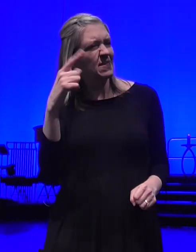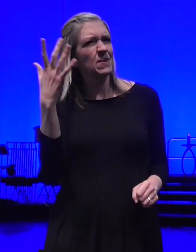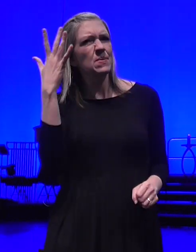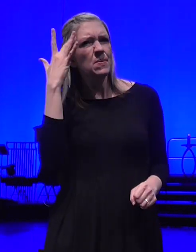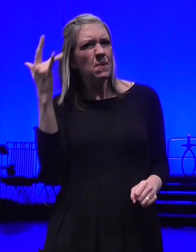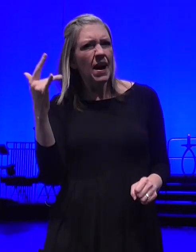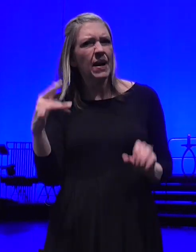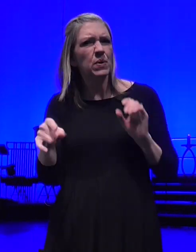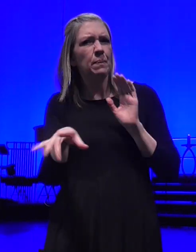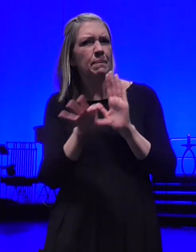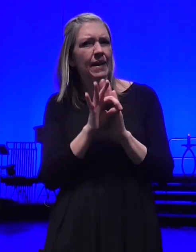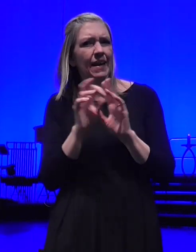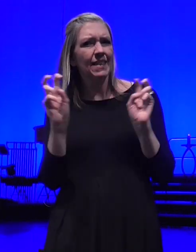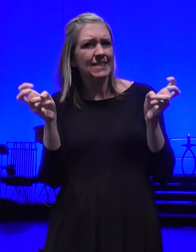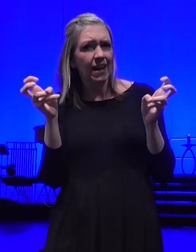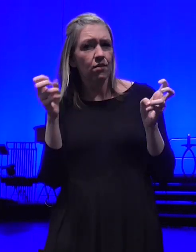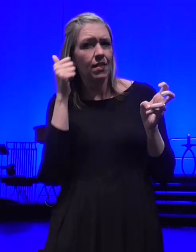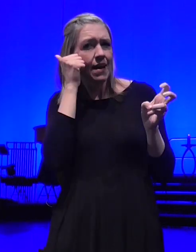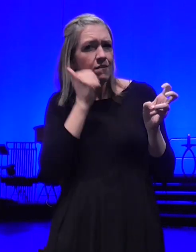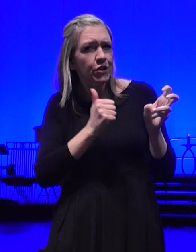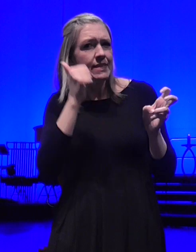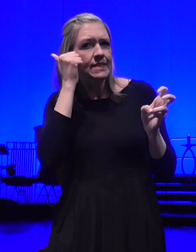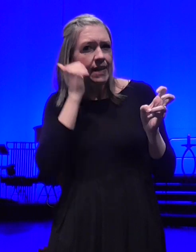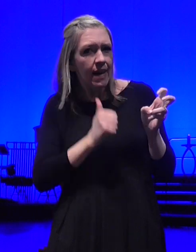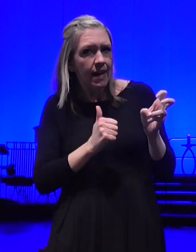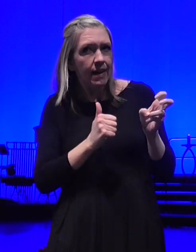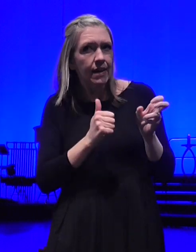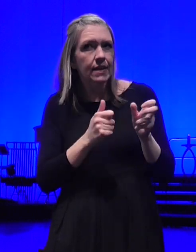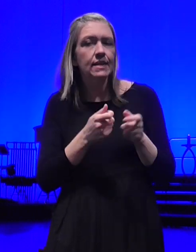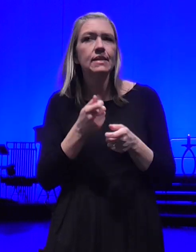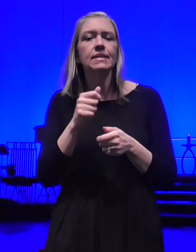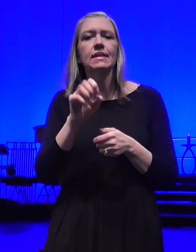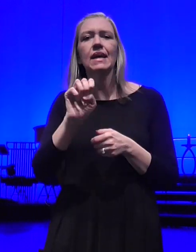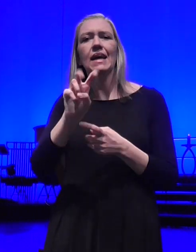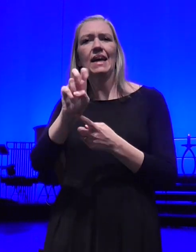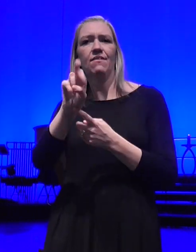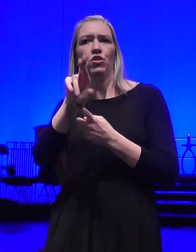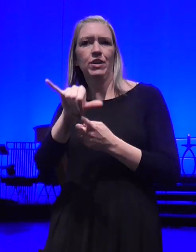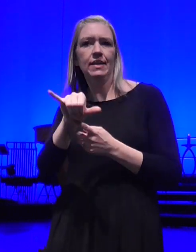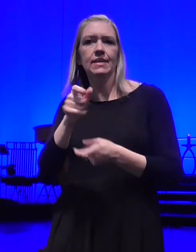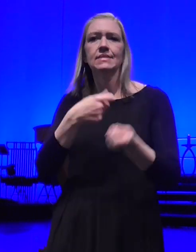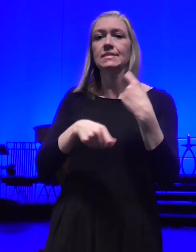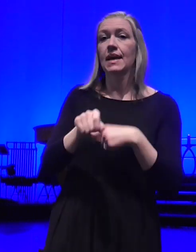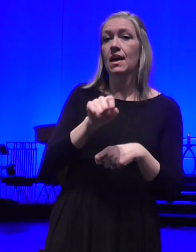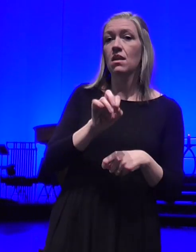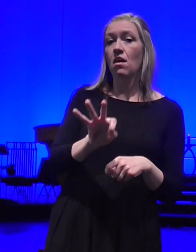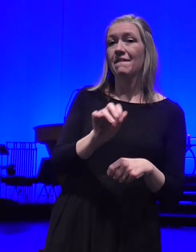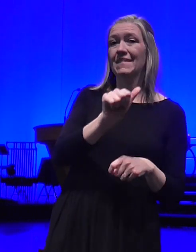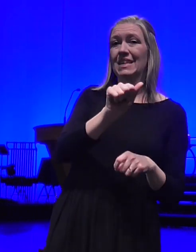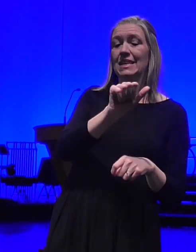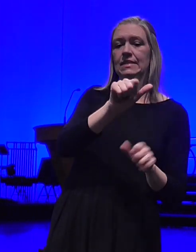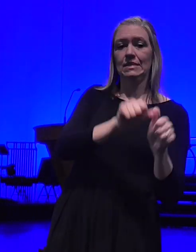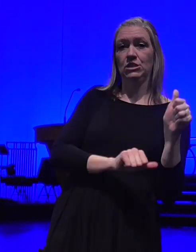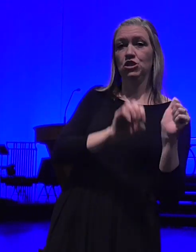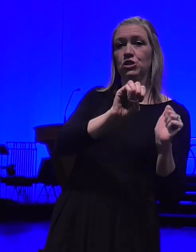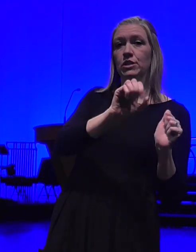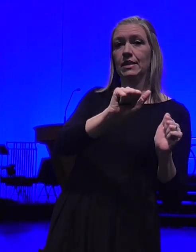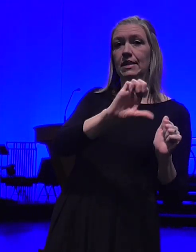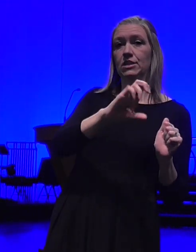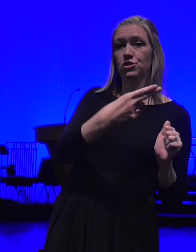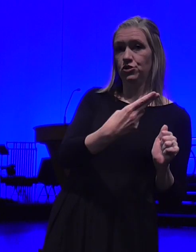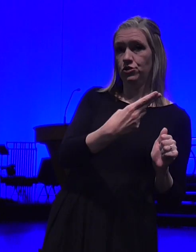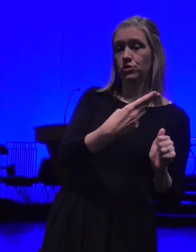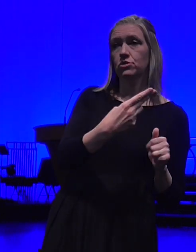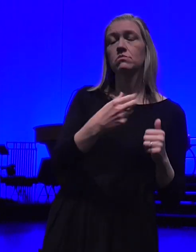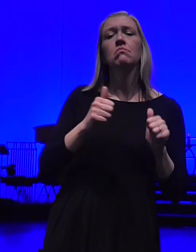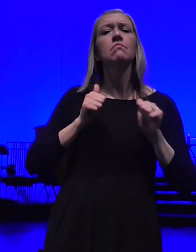talk title every day instead of each day. Well, I am a lifelong learner,